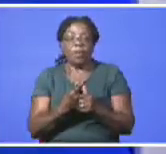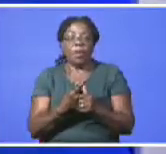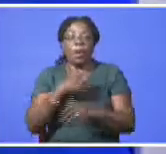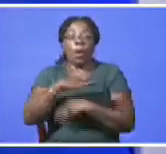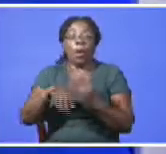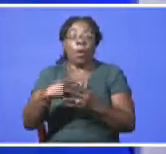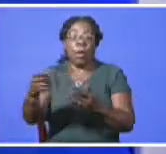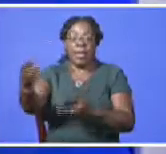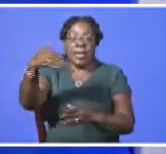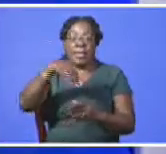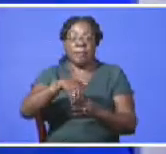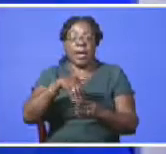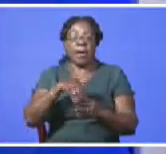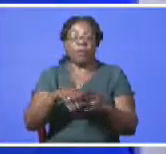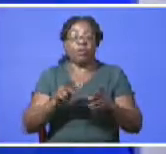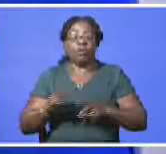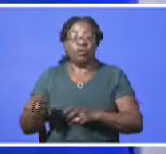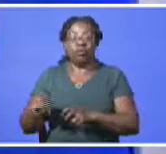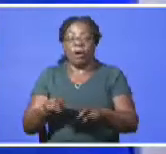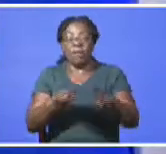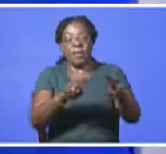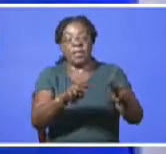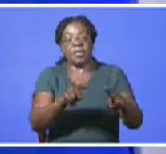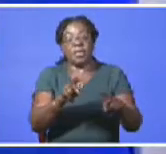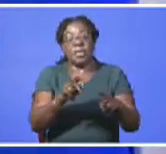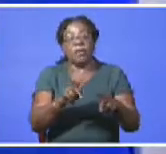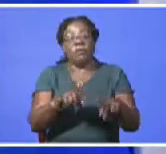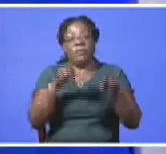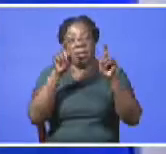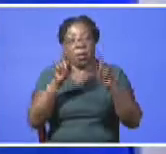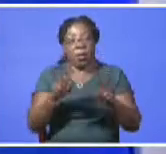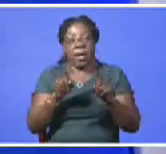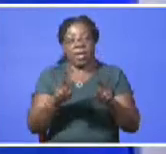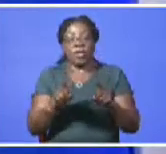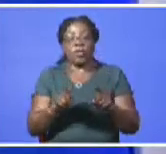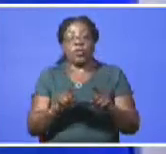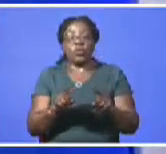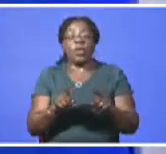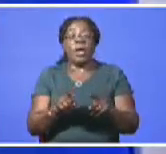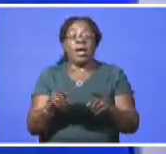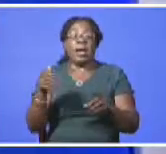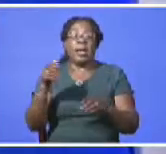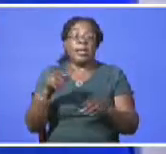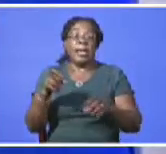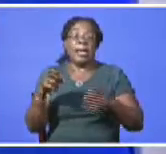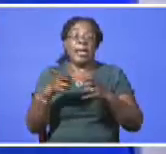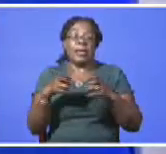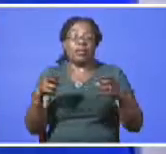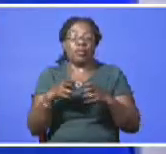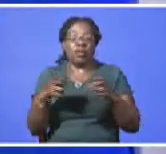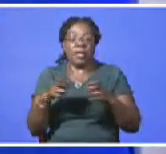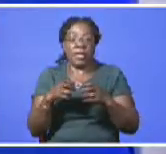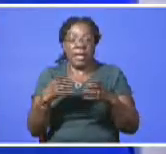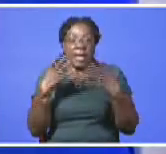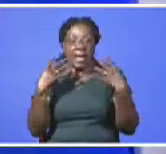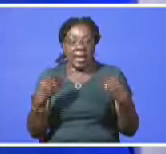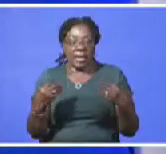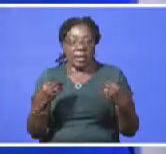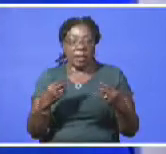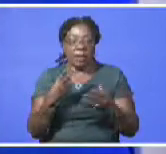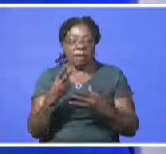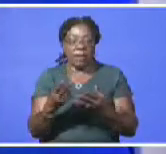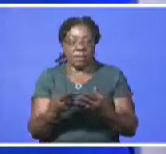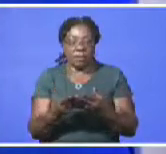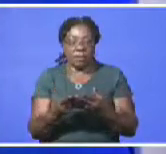All inbound travelers will be required to complete an electronic health visa prior to travel and present a negative PCR